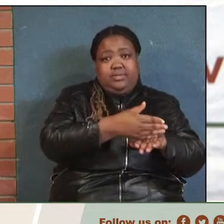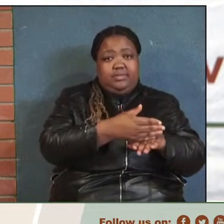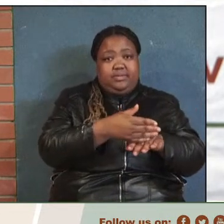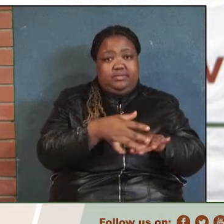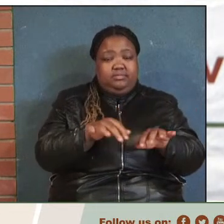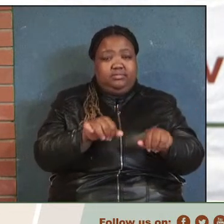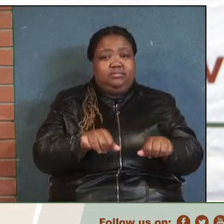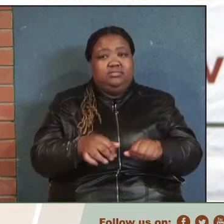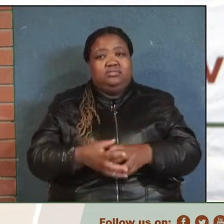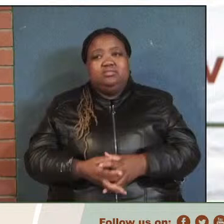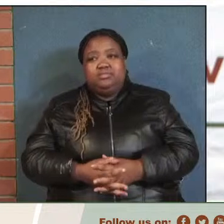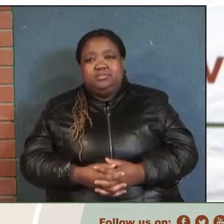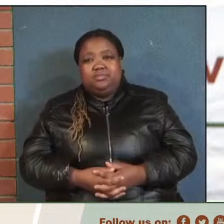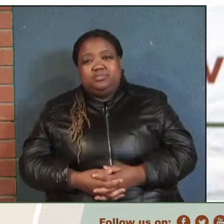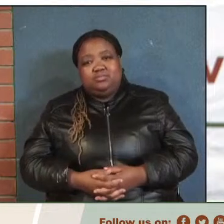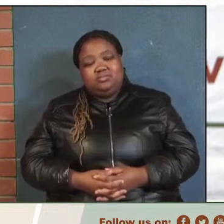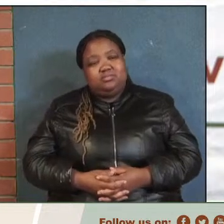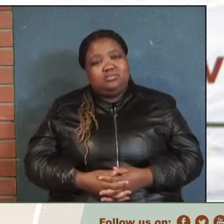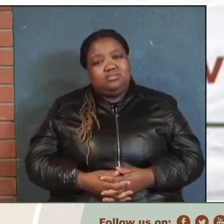Interruptions.